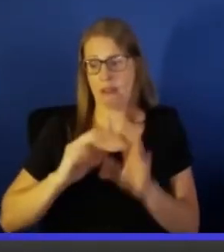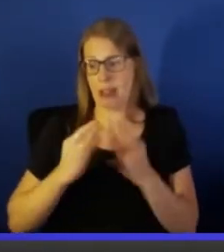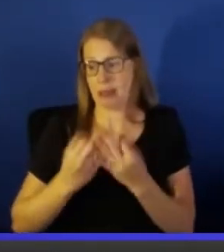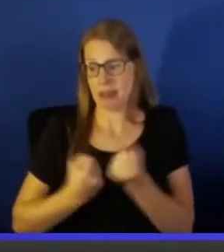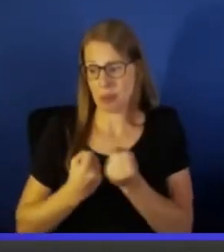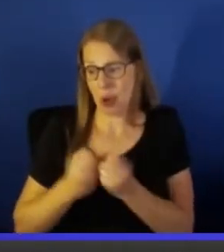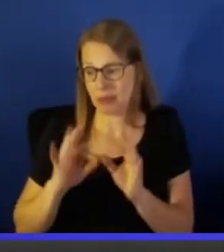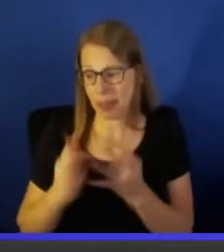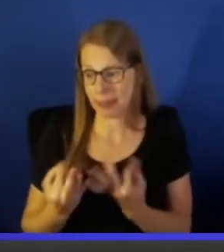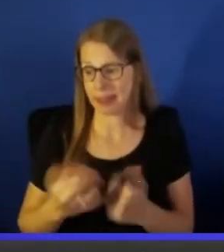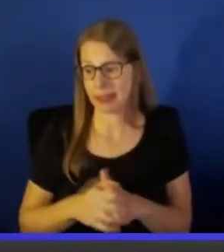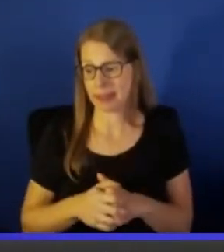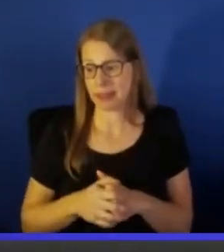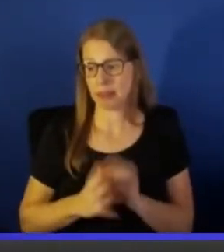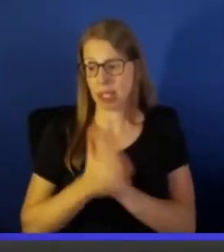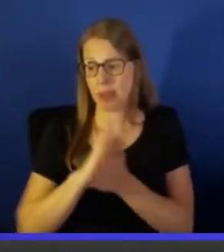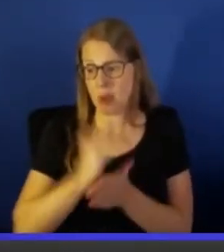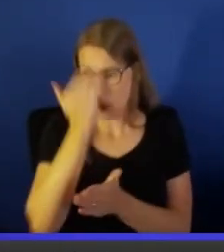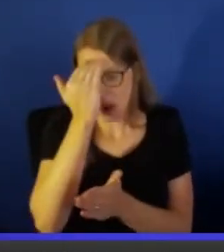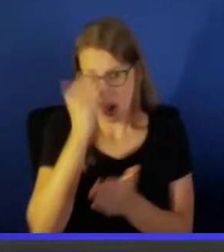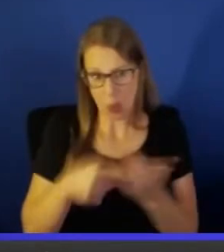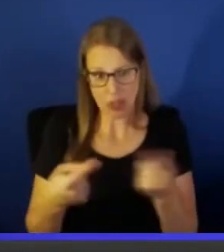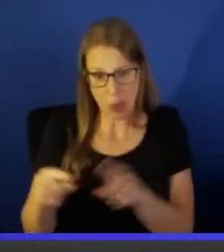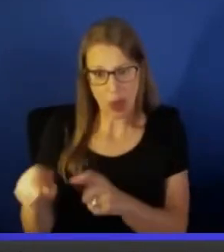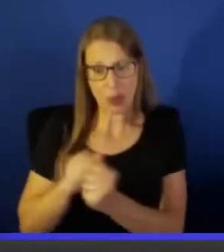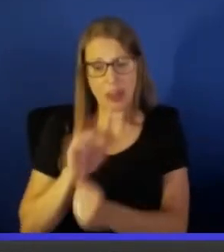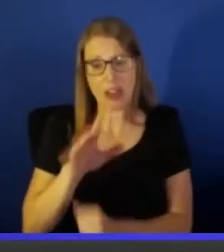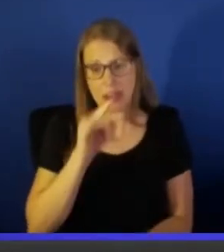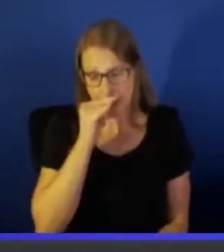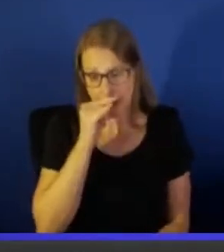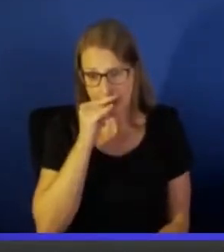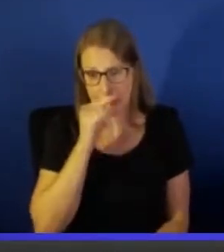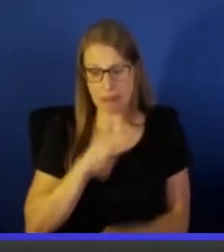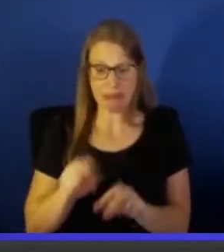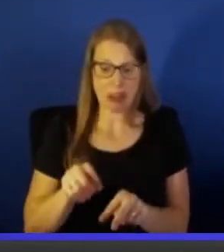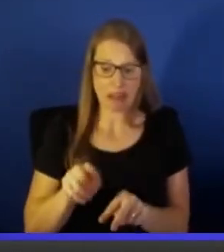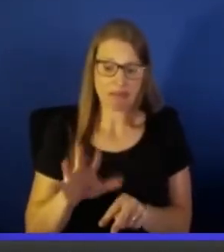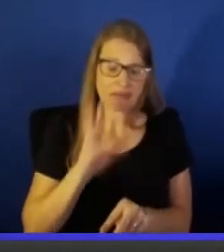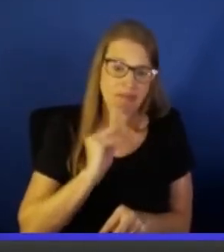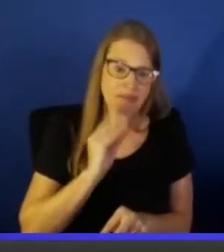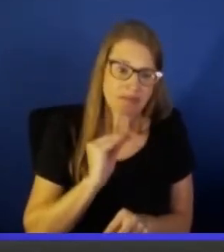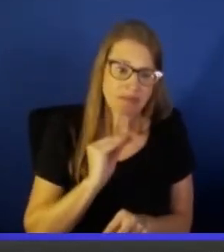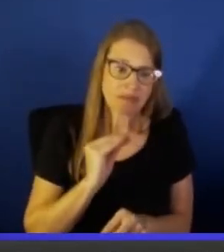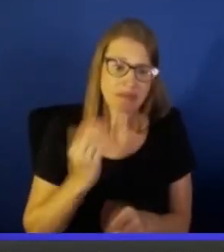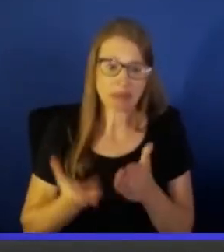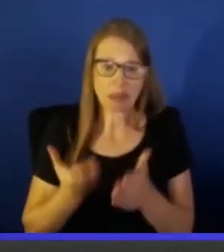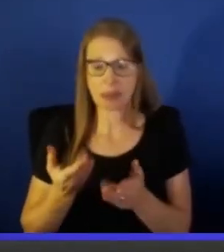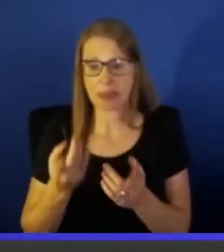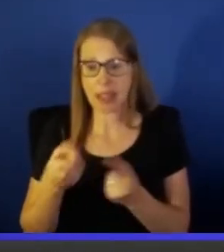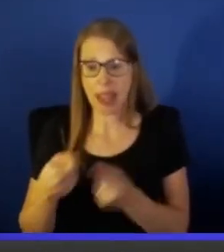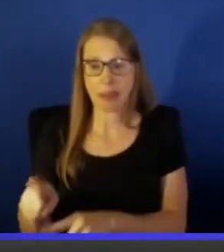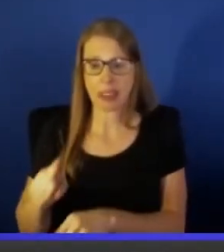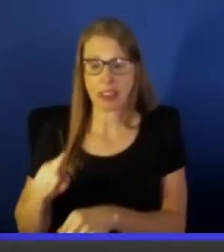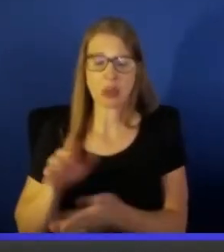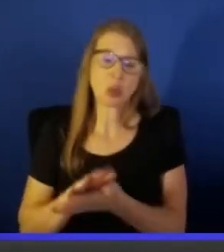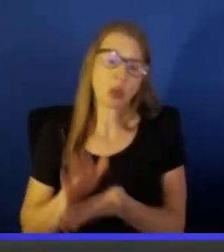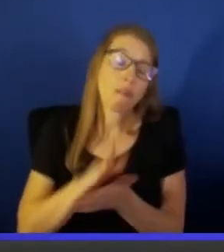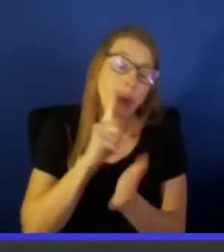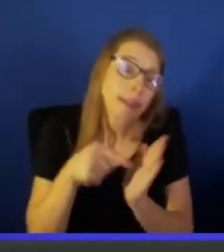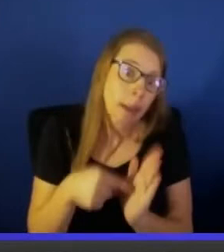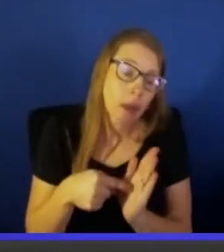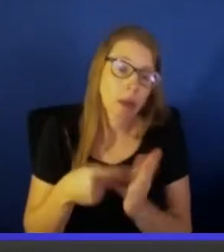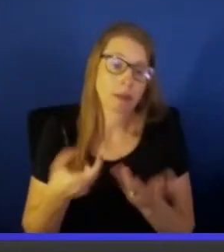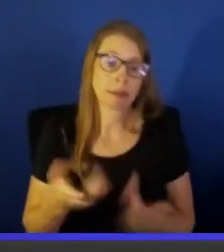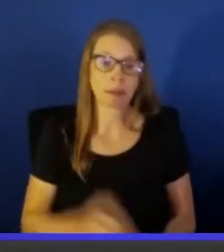be really aware of what's going on with their kids or monitoring the experience they might be having in school, for example. And so we know that